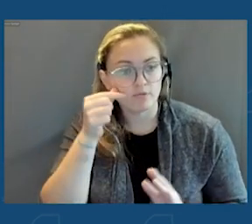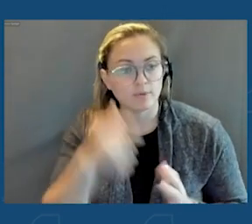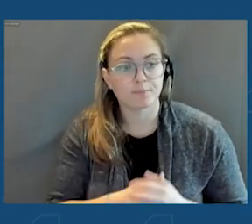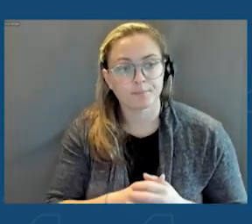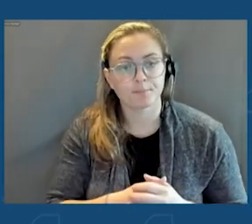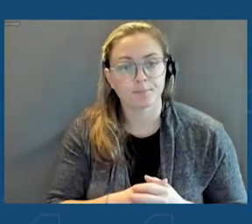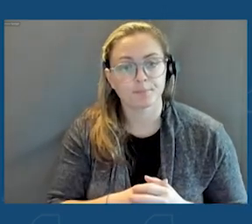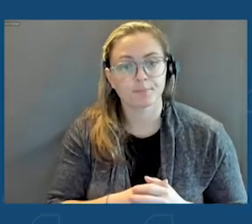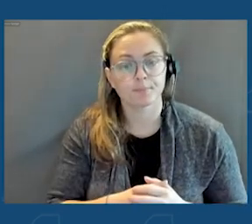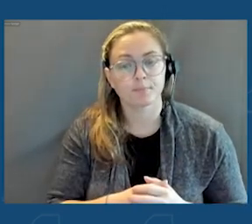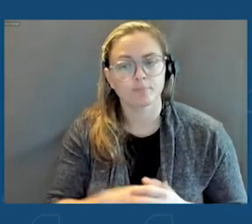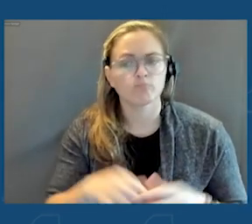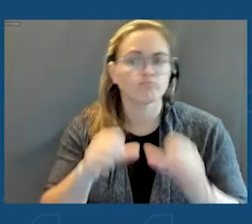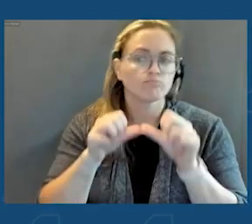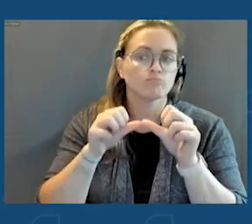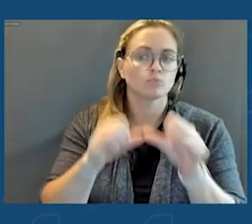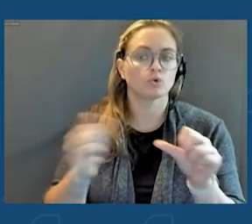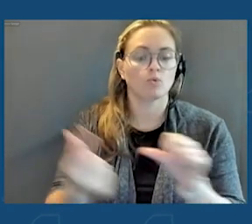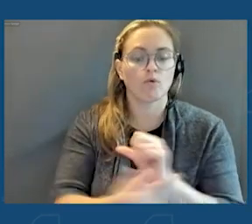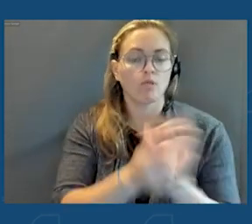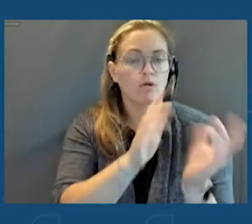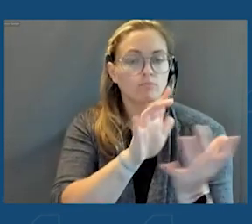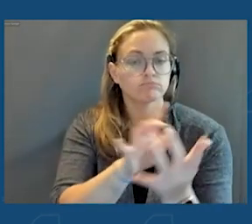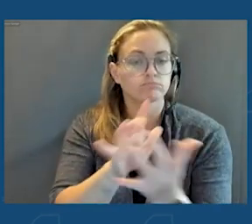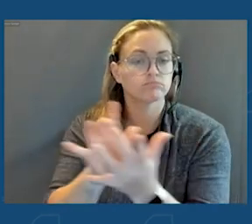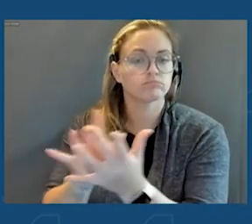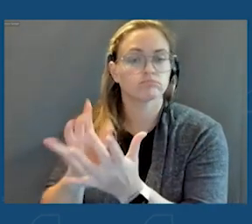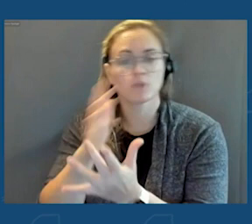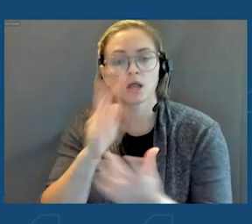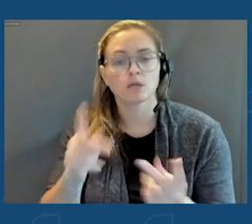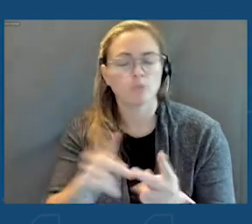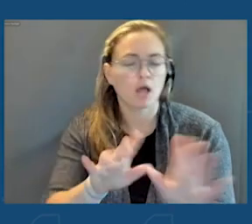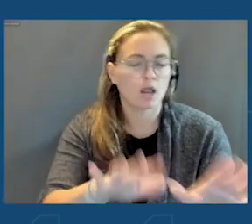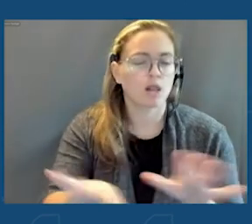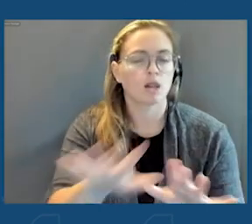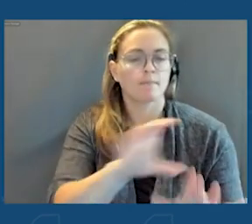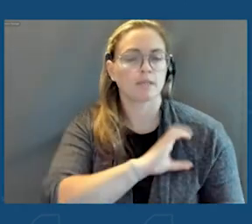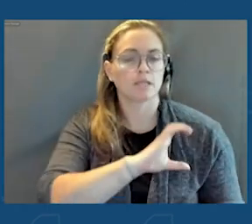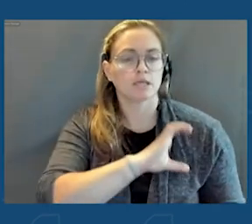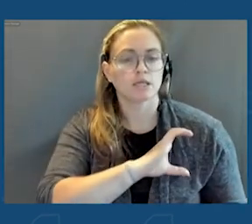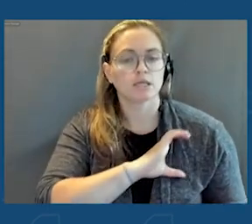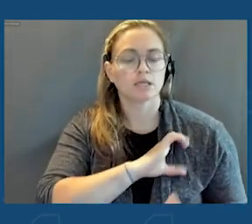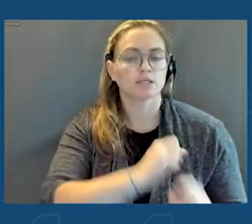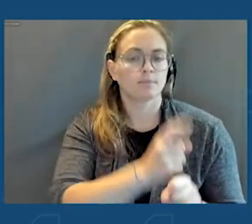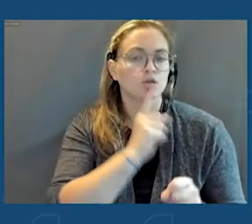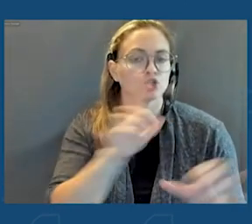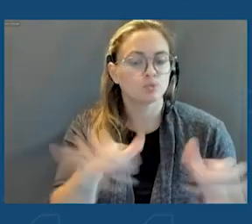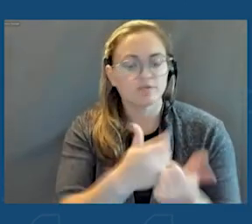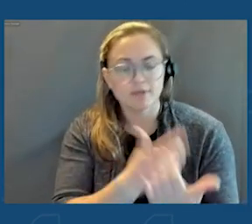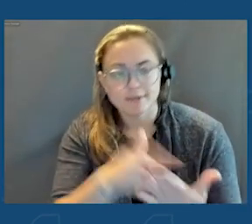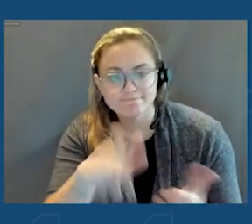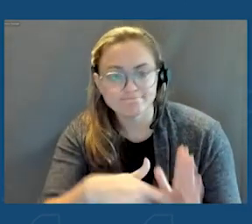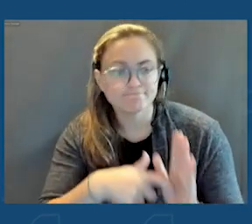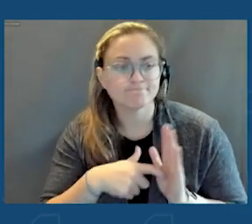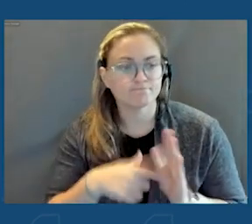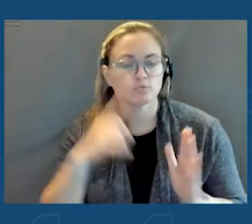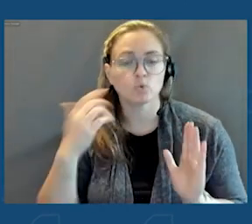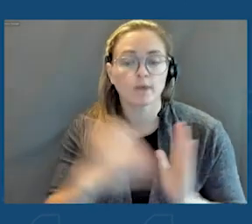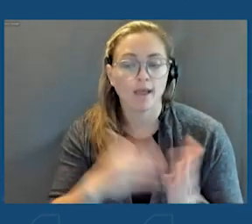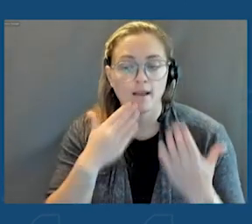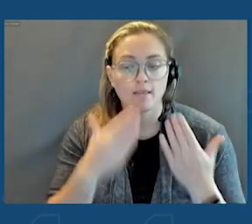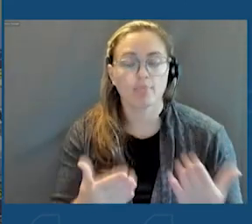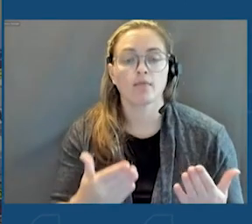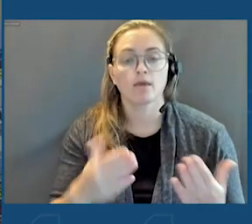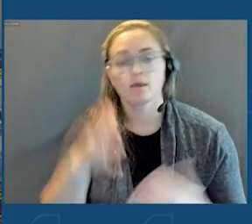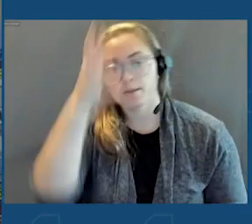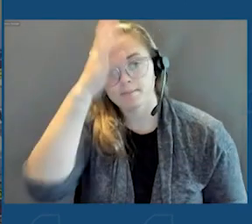So we're going to continue all of our outreach, our hotspots policing, and I will continue doing whatever is necessary. So again, I want to thank the men and